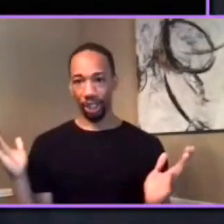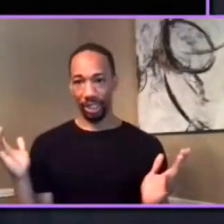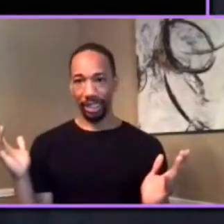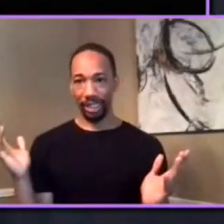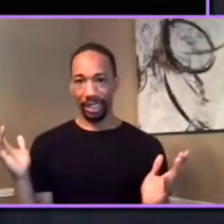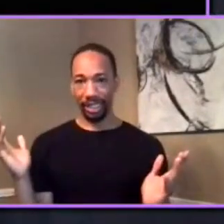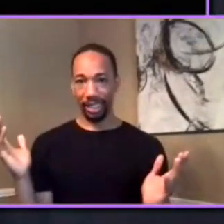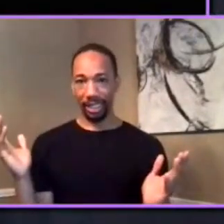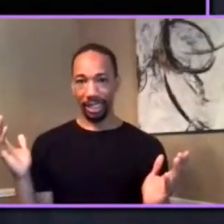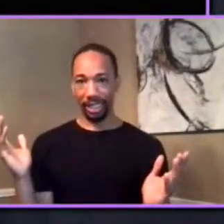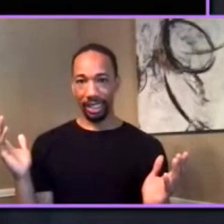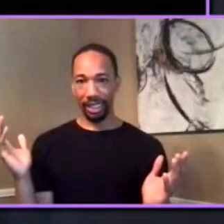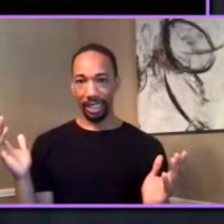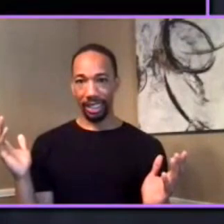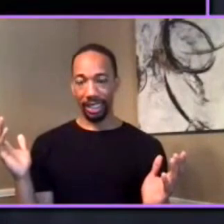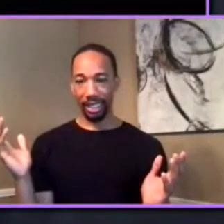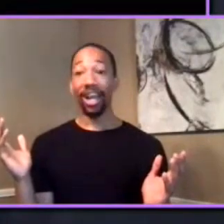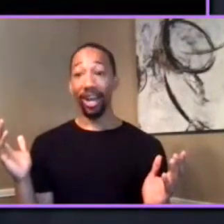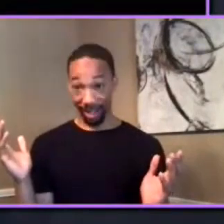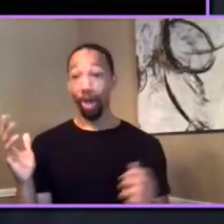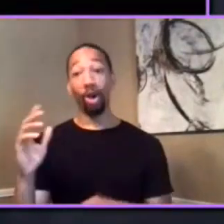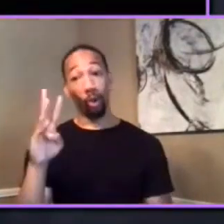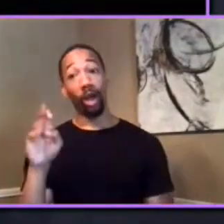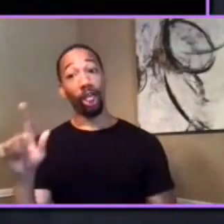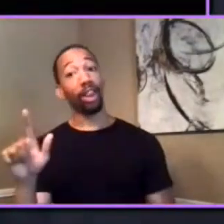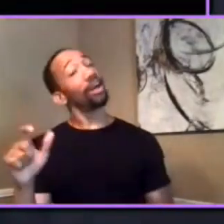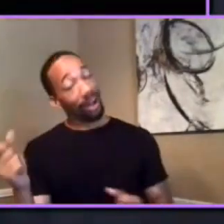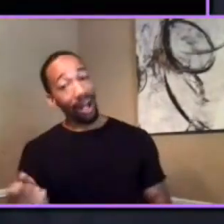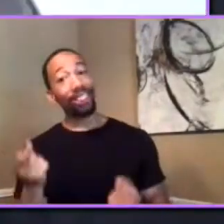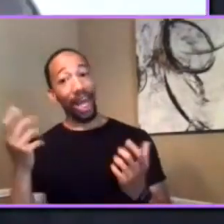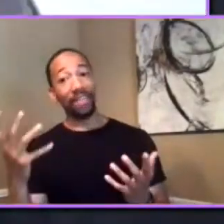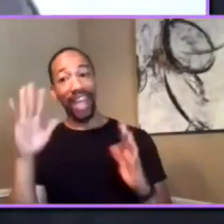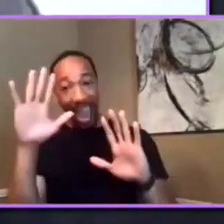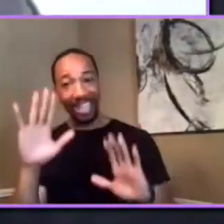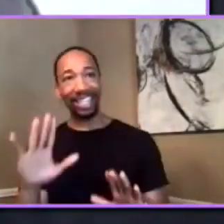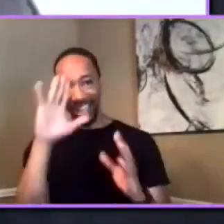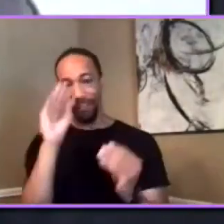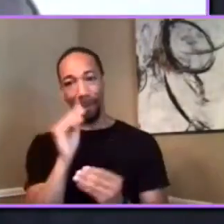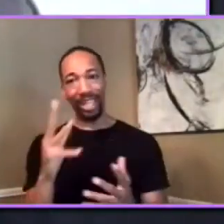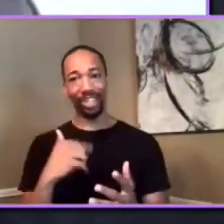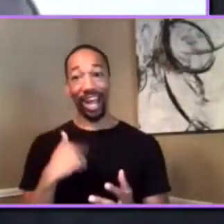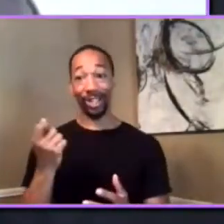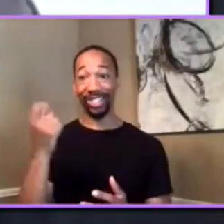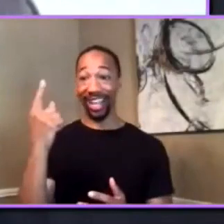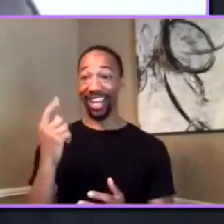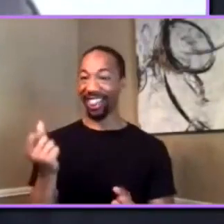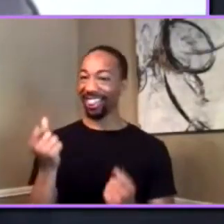Well, it was a lot of excellent information. I know there's a lot of things that